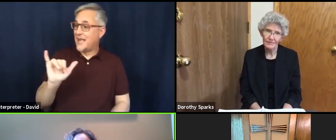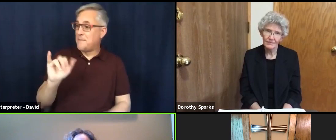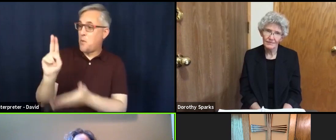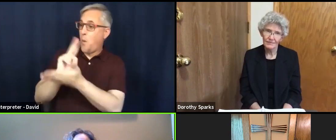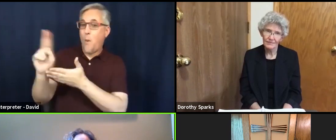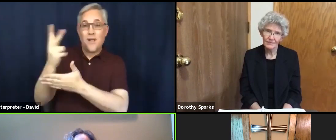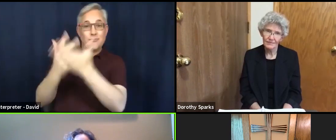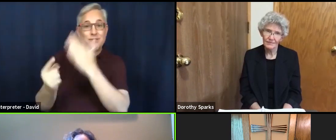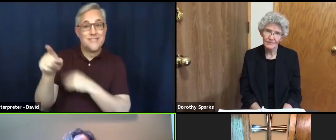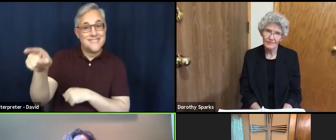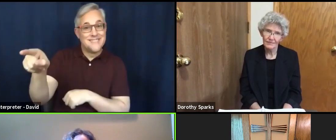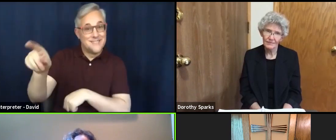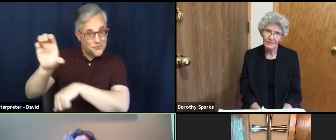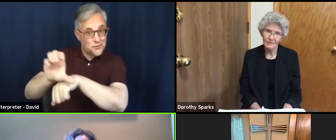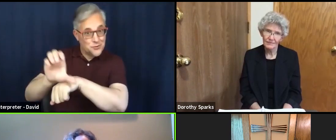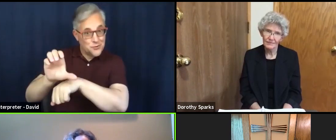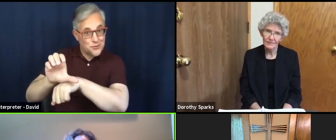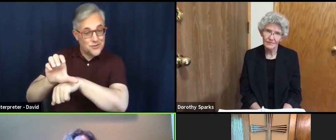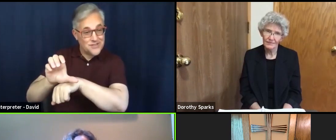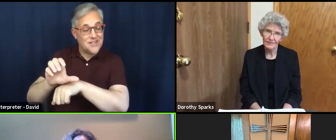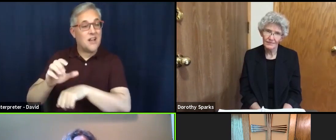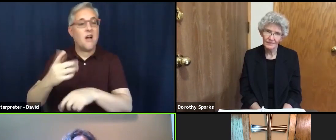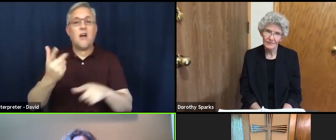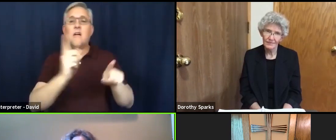that are being Jesus in the world.